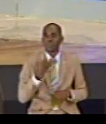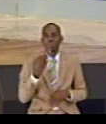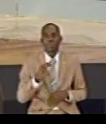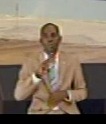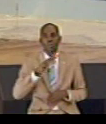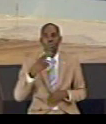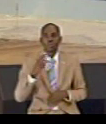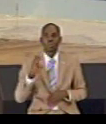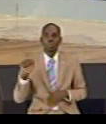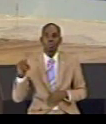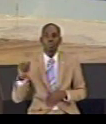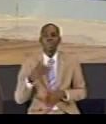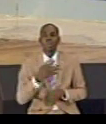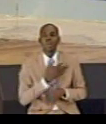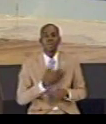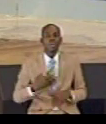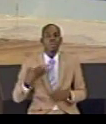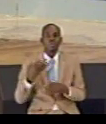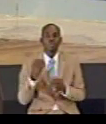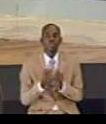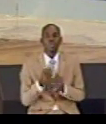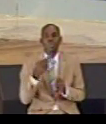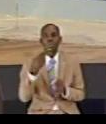and with honey out of the rock.